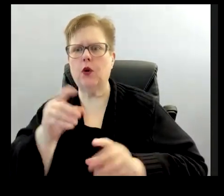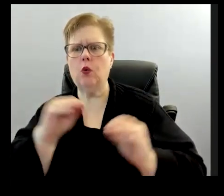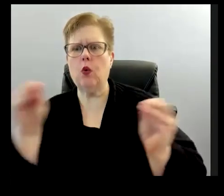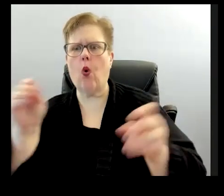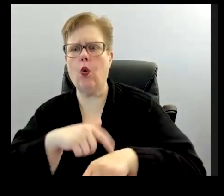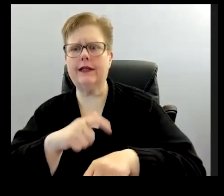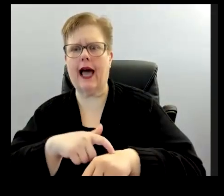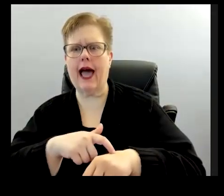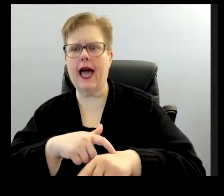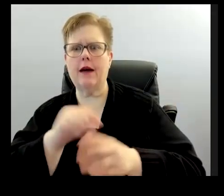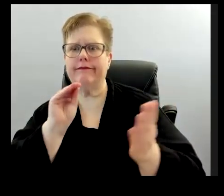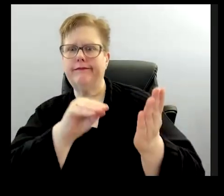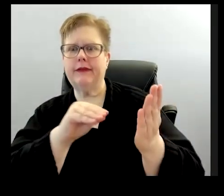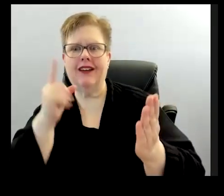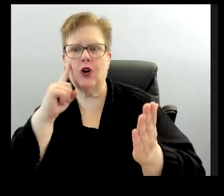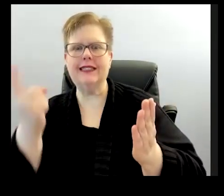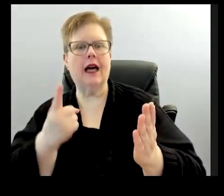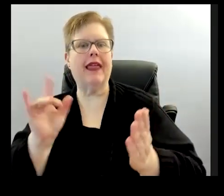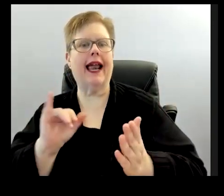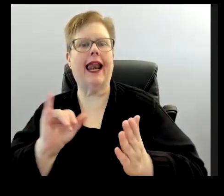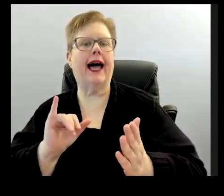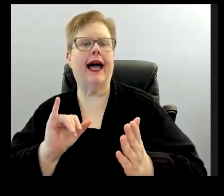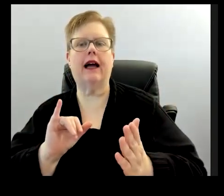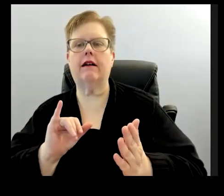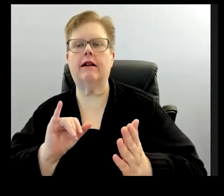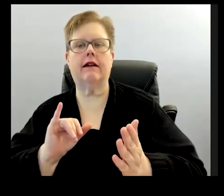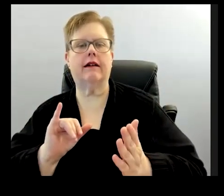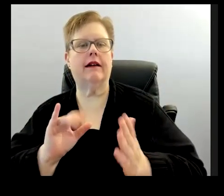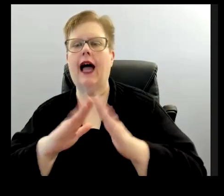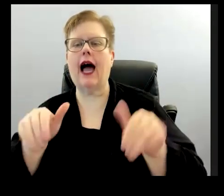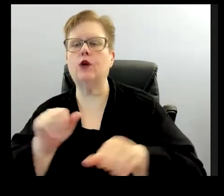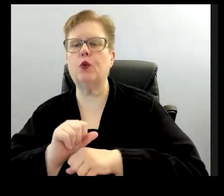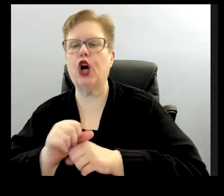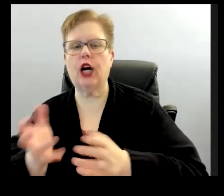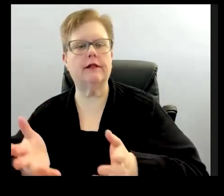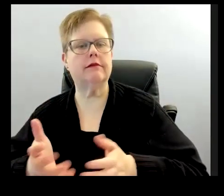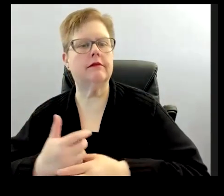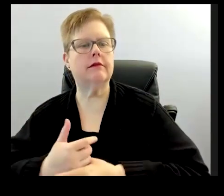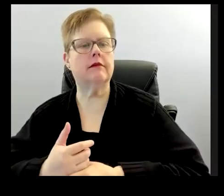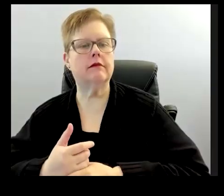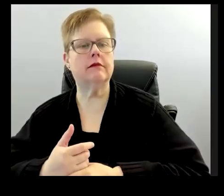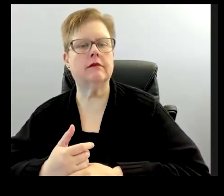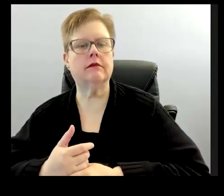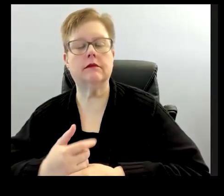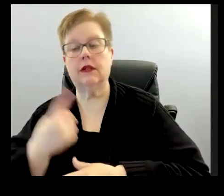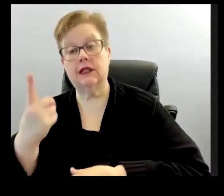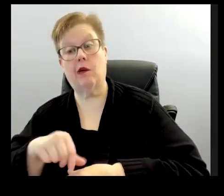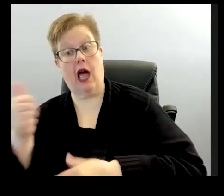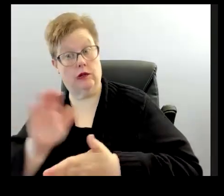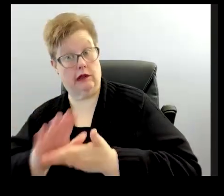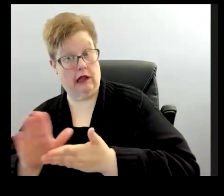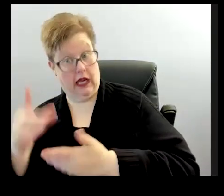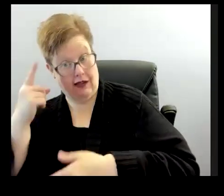time allocated for something like housework? Well, is someone else cleaning the house